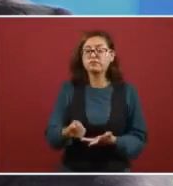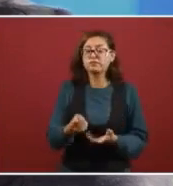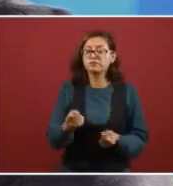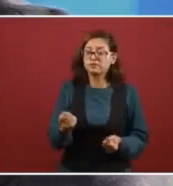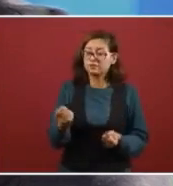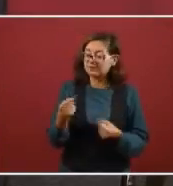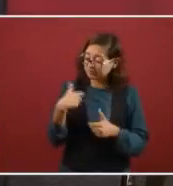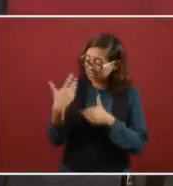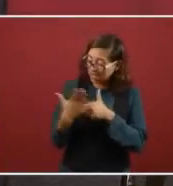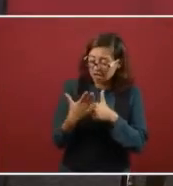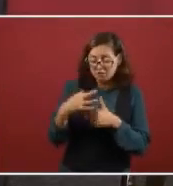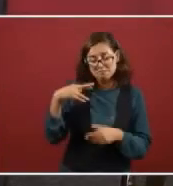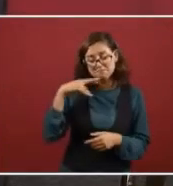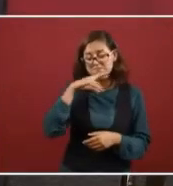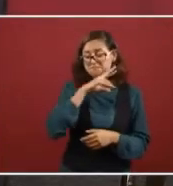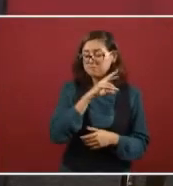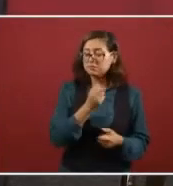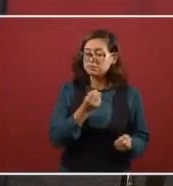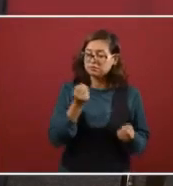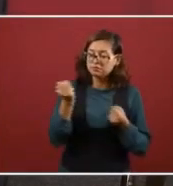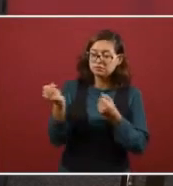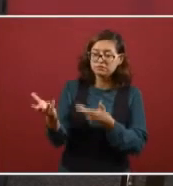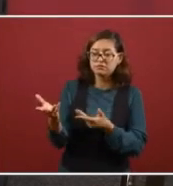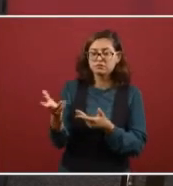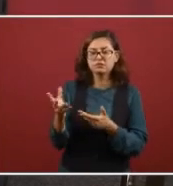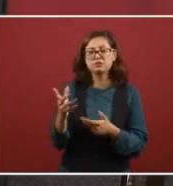used to the